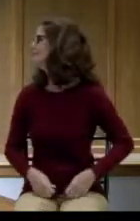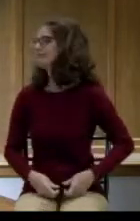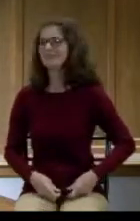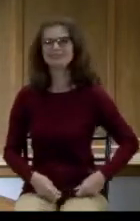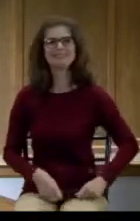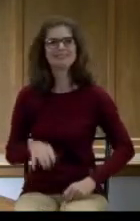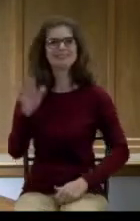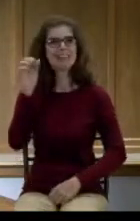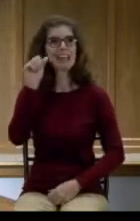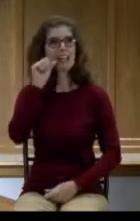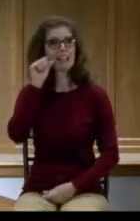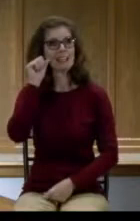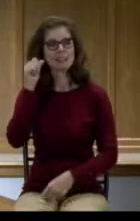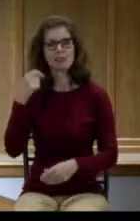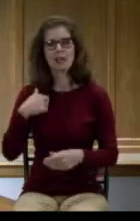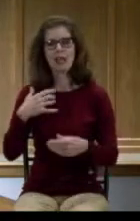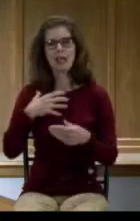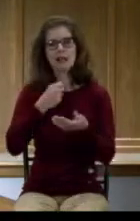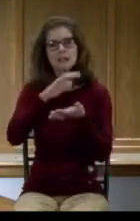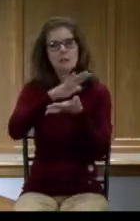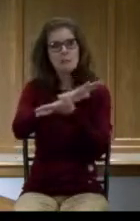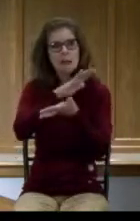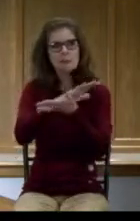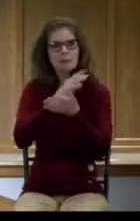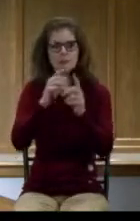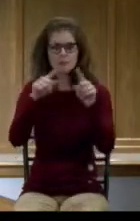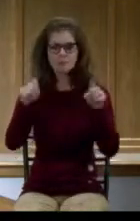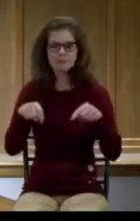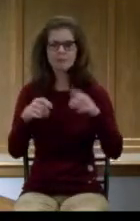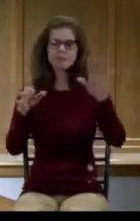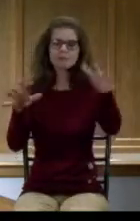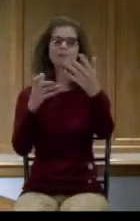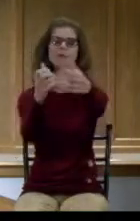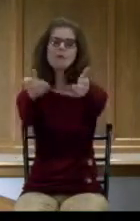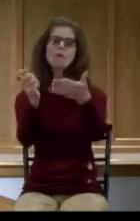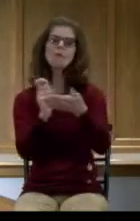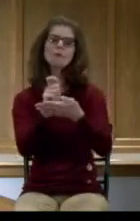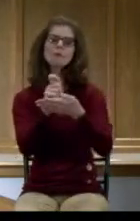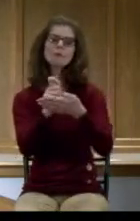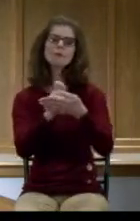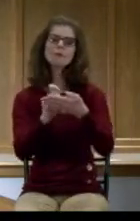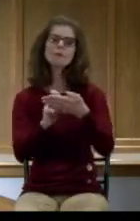Yesterday, I got a piece of paper out, and for the first time, I wrote